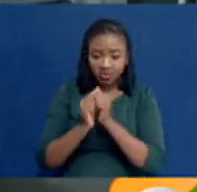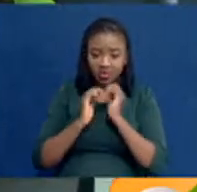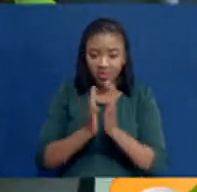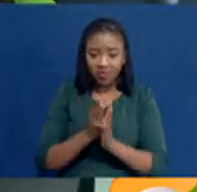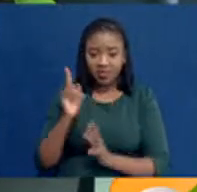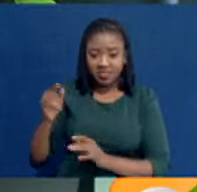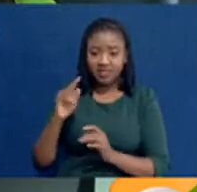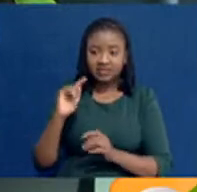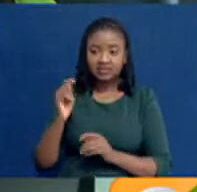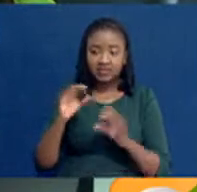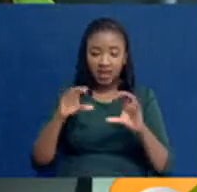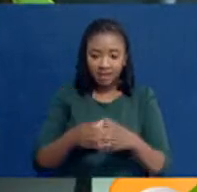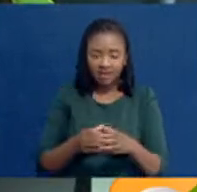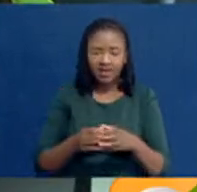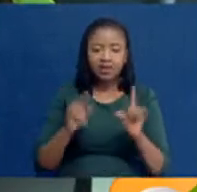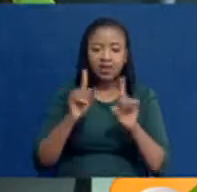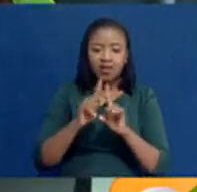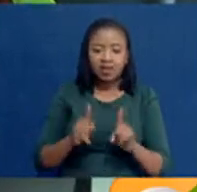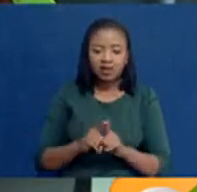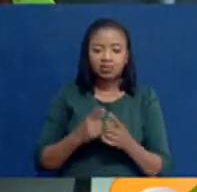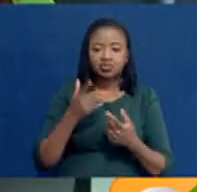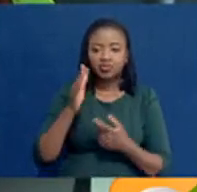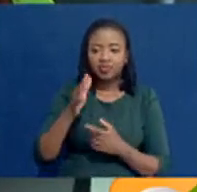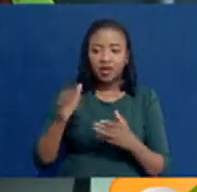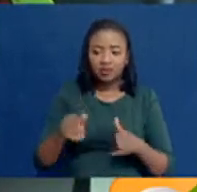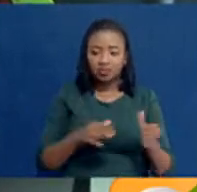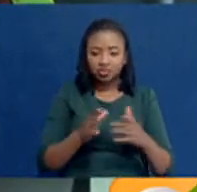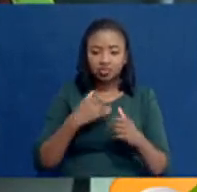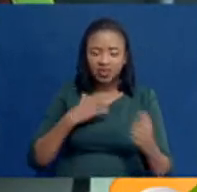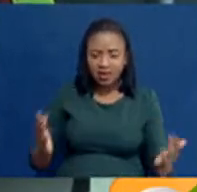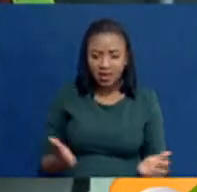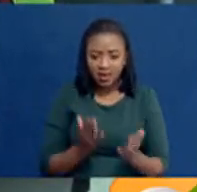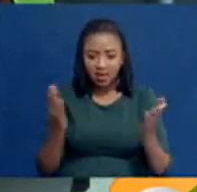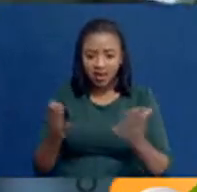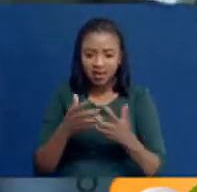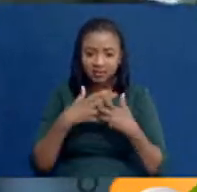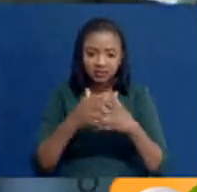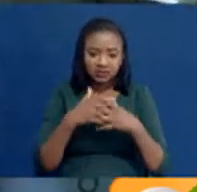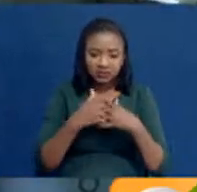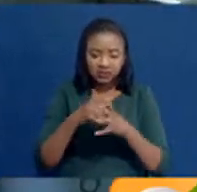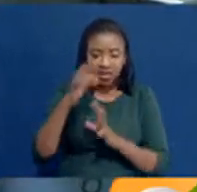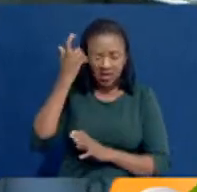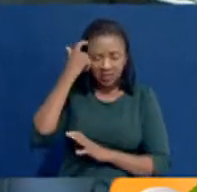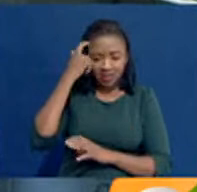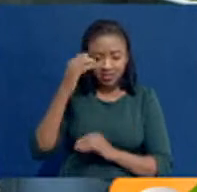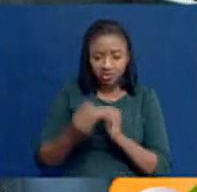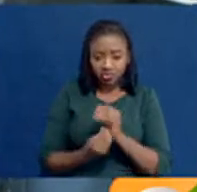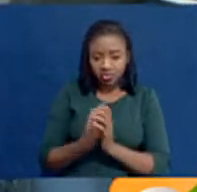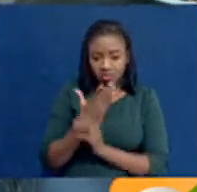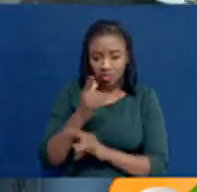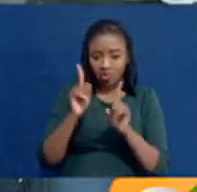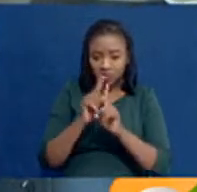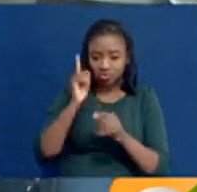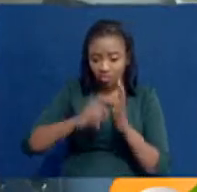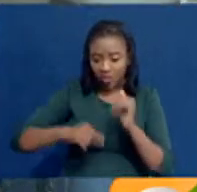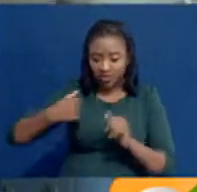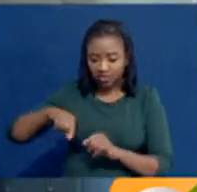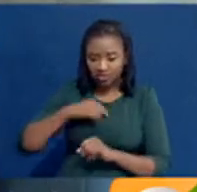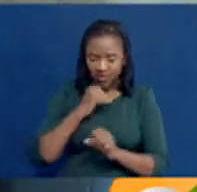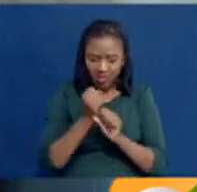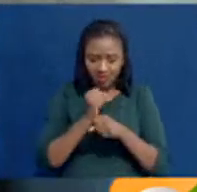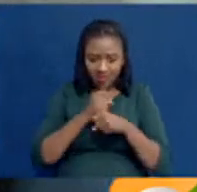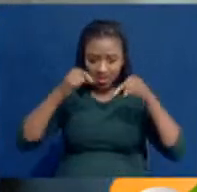capacity and the Gearbox Academy that churns out engineering minds to be tapped into. What we are manufacturing here is fit